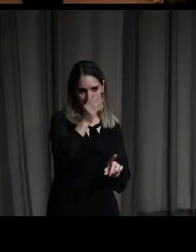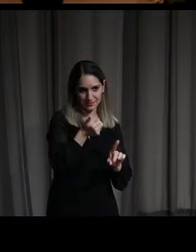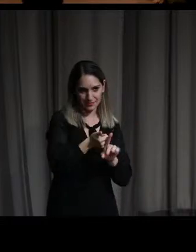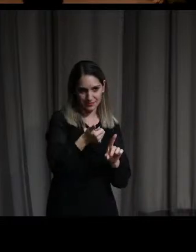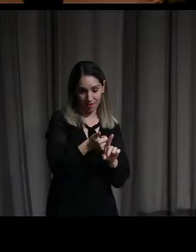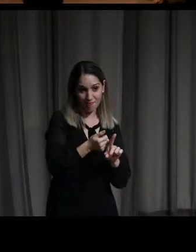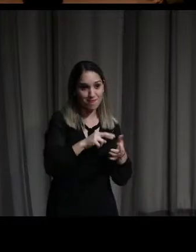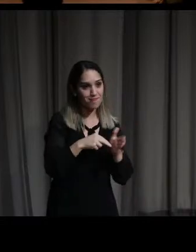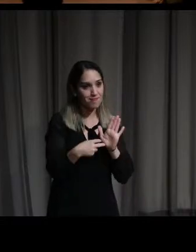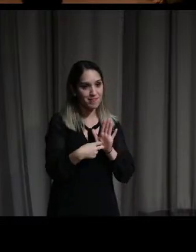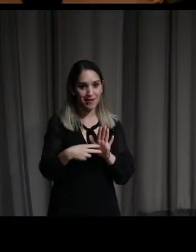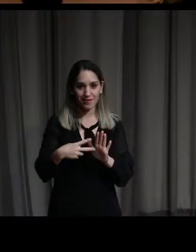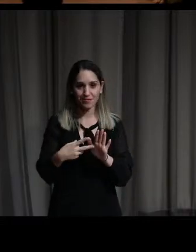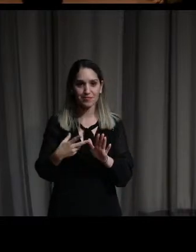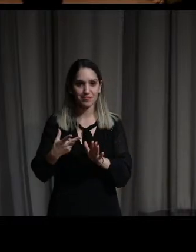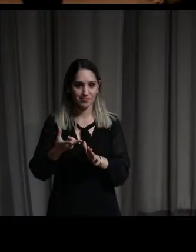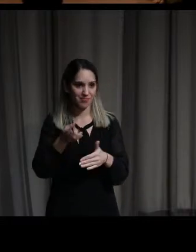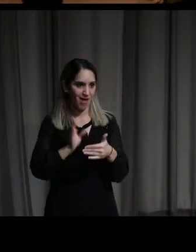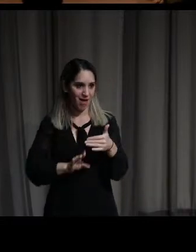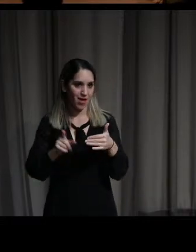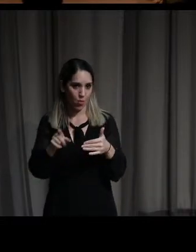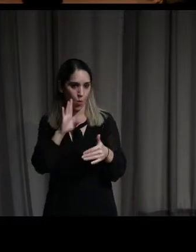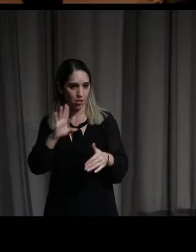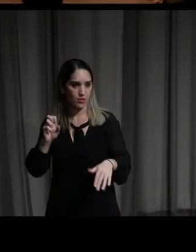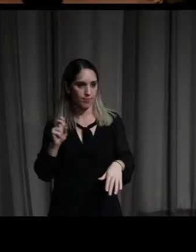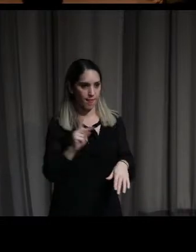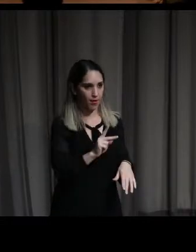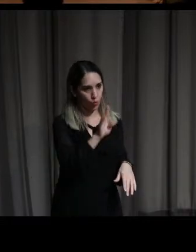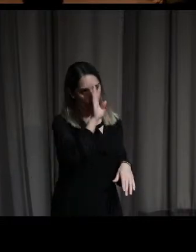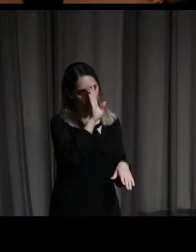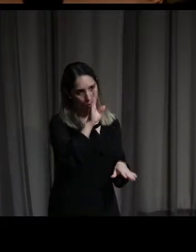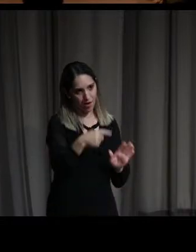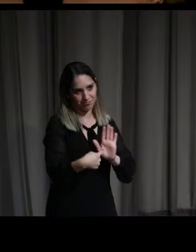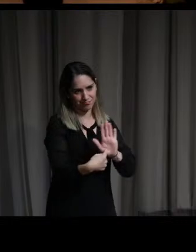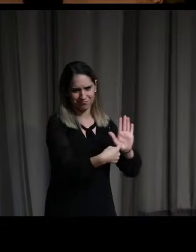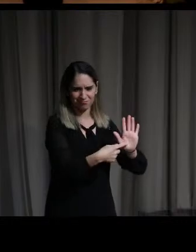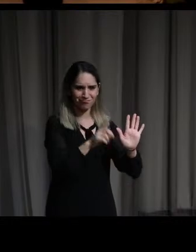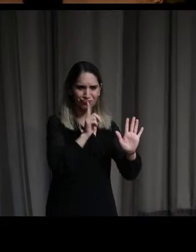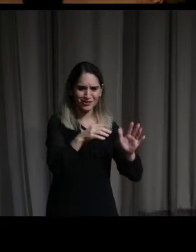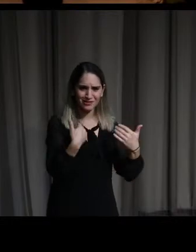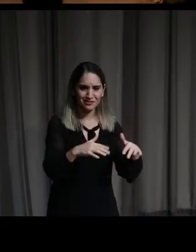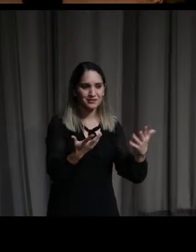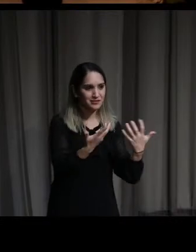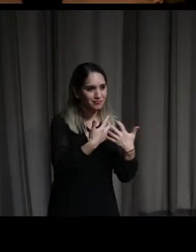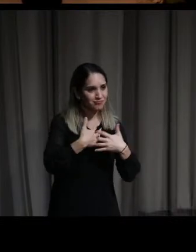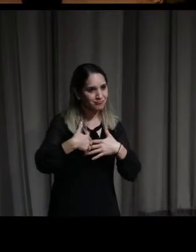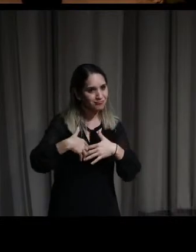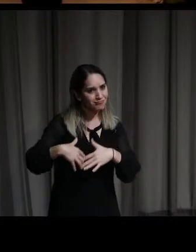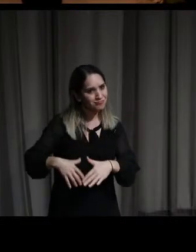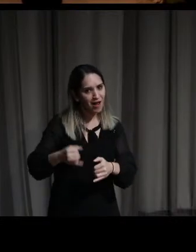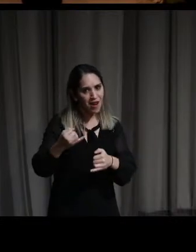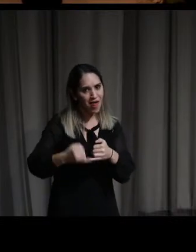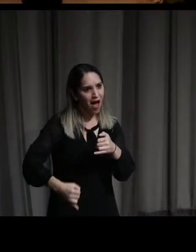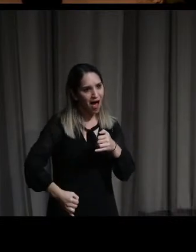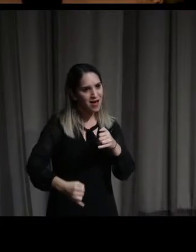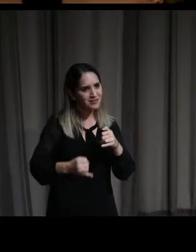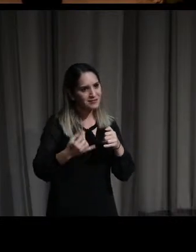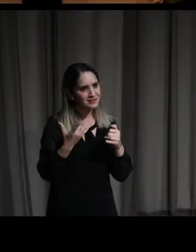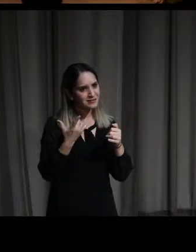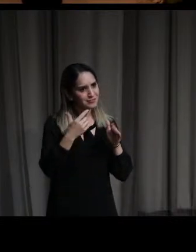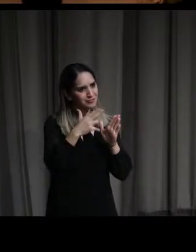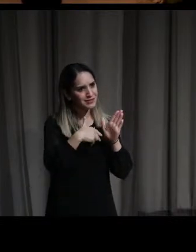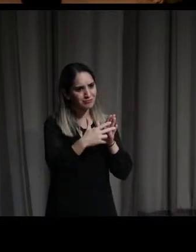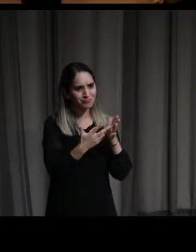to Cuba as his muse, and so this is quite a fitting, I think, last piece. It's full